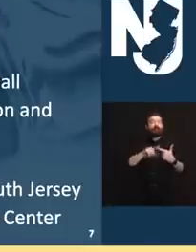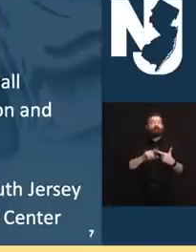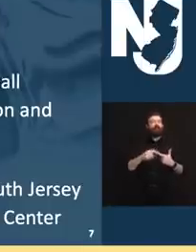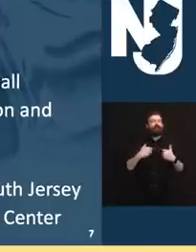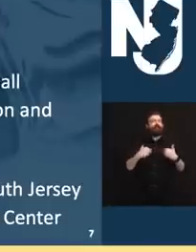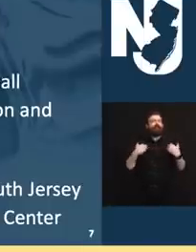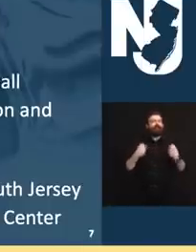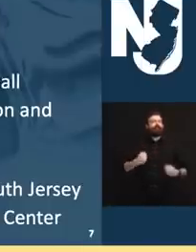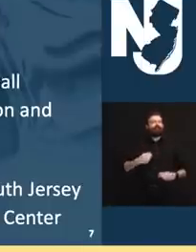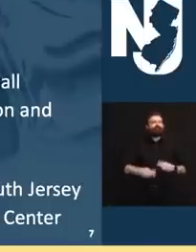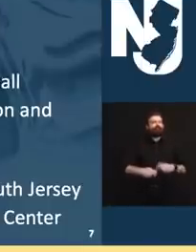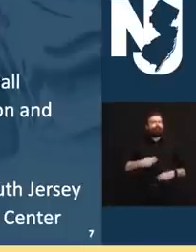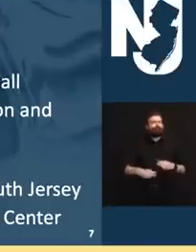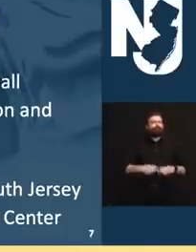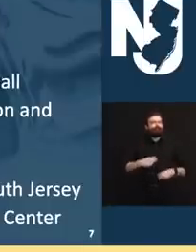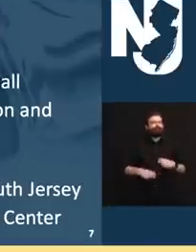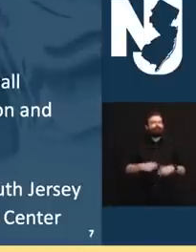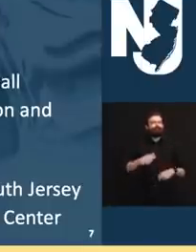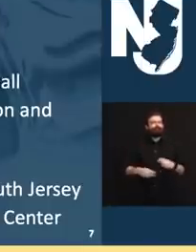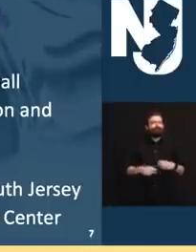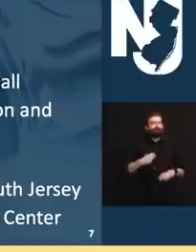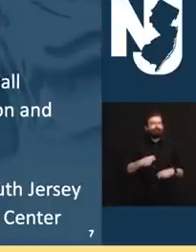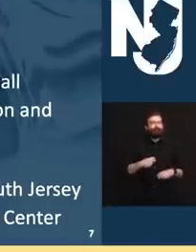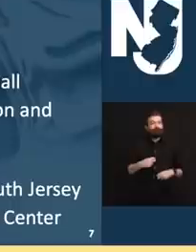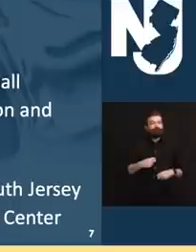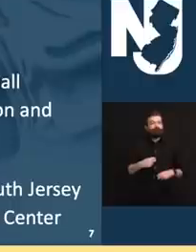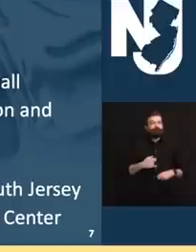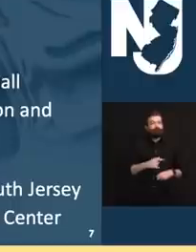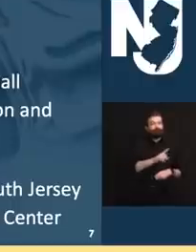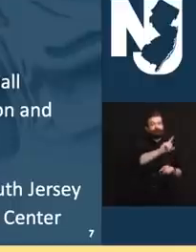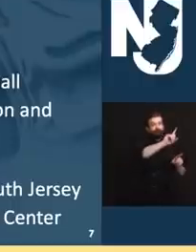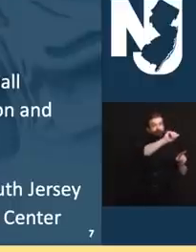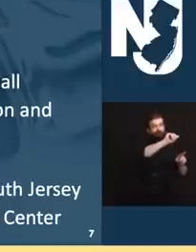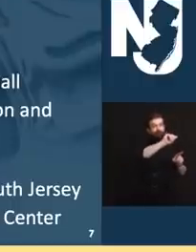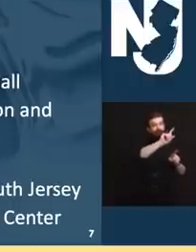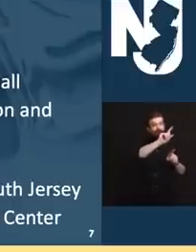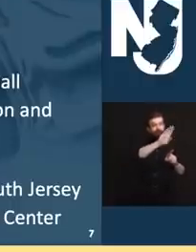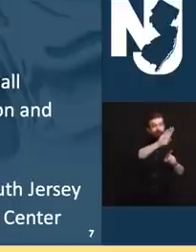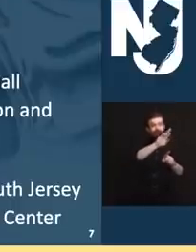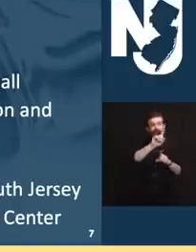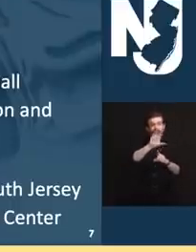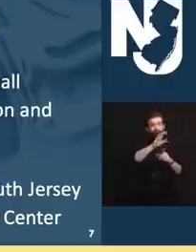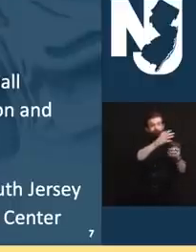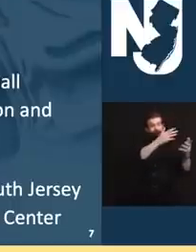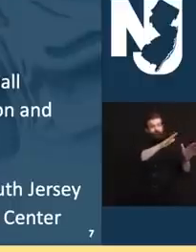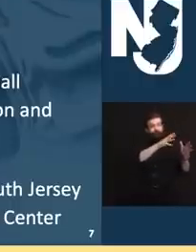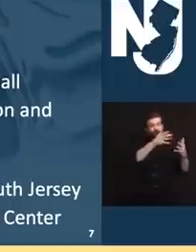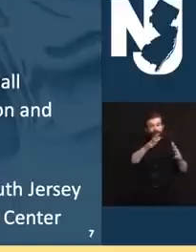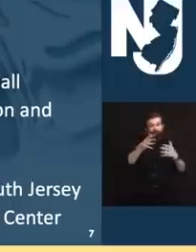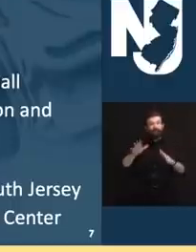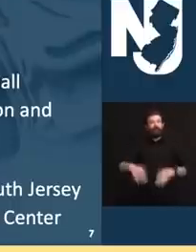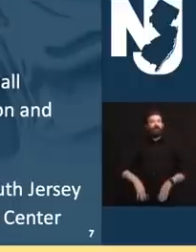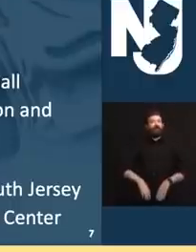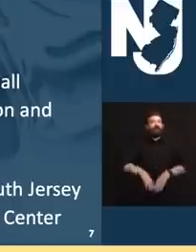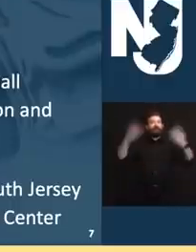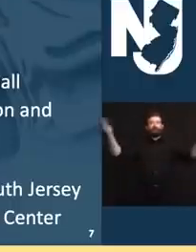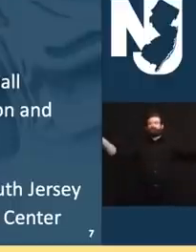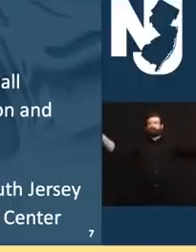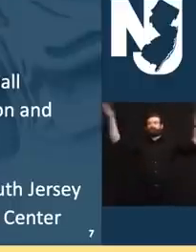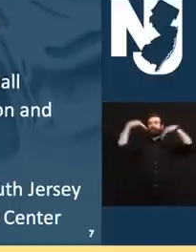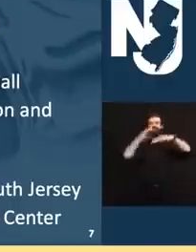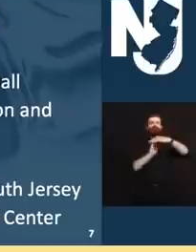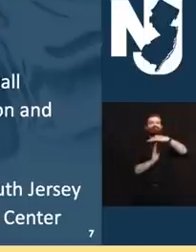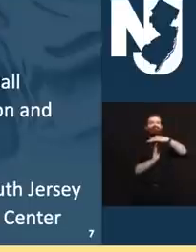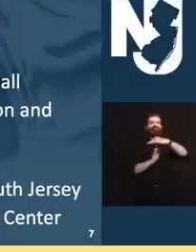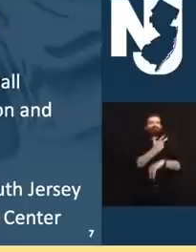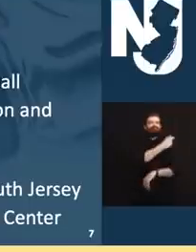to the general public. And I know Judy is going to provide a lot greater detail on vaccinations generally and on the planning going